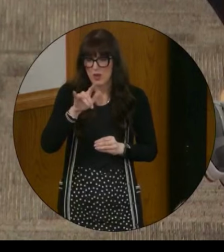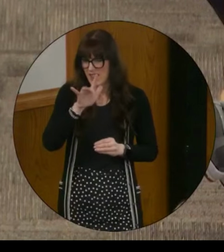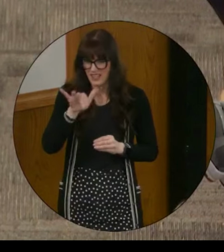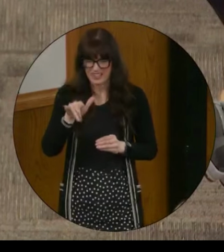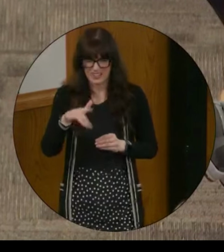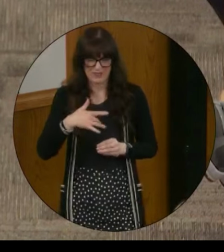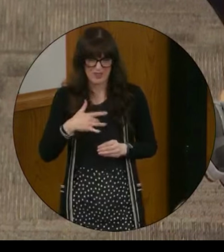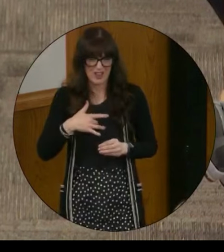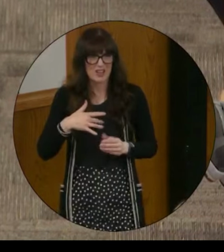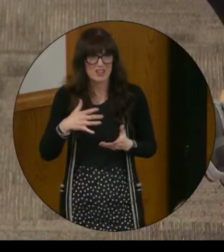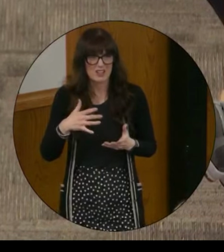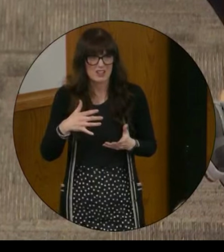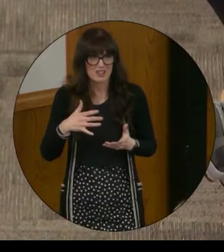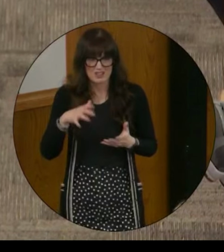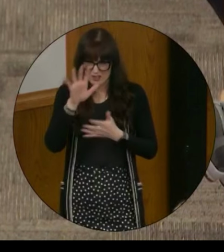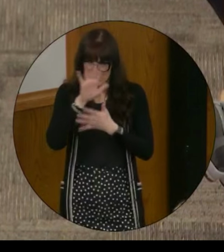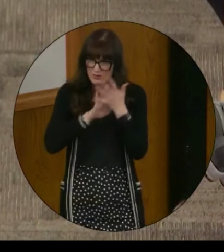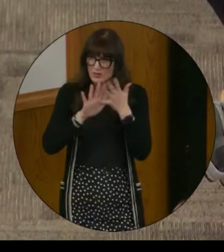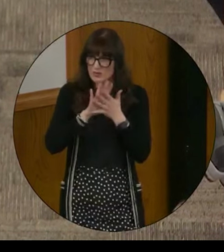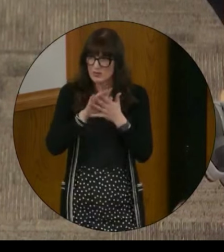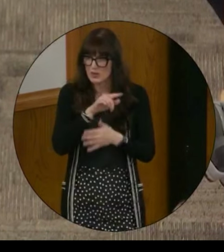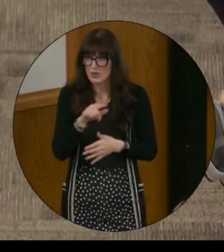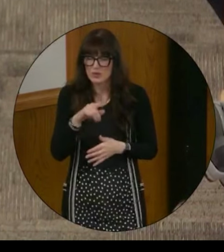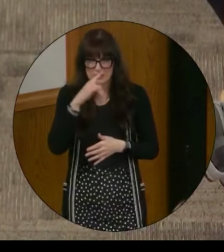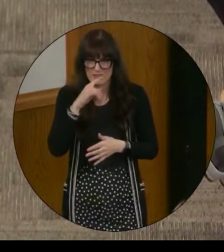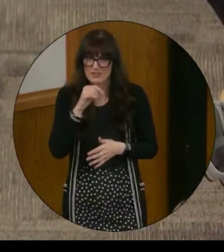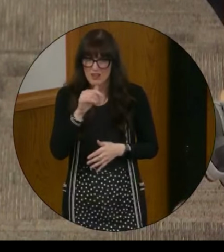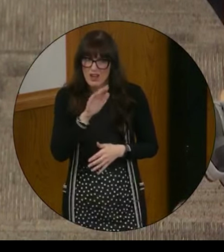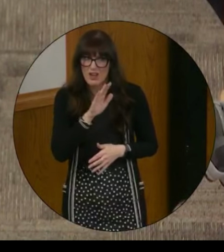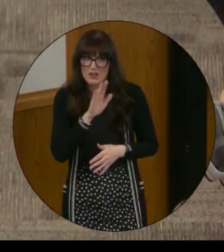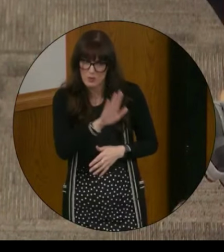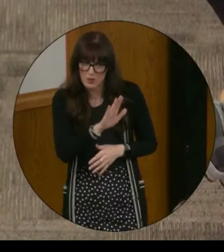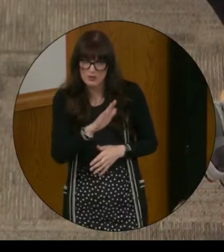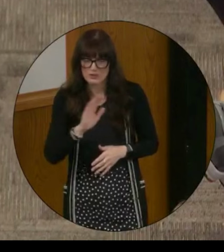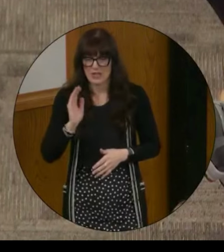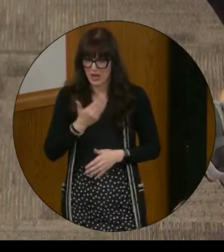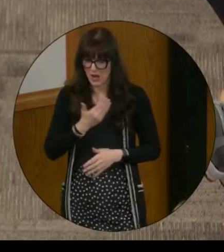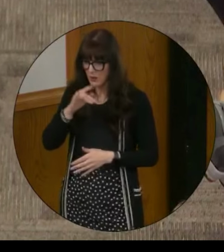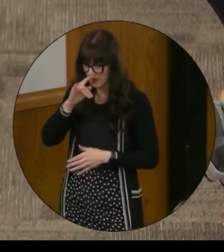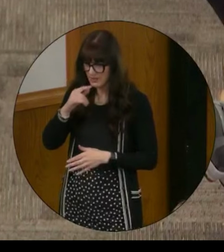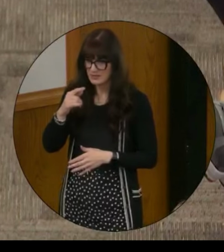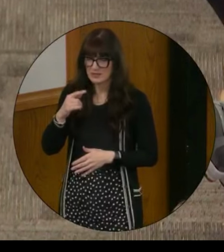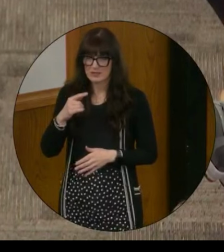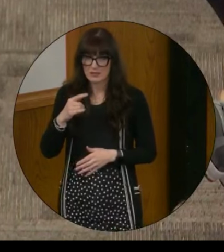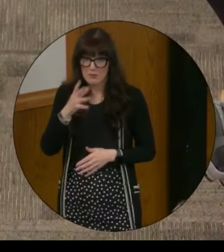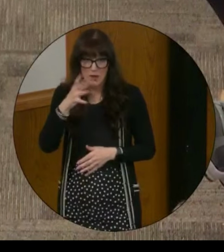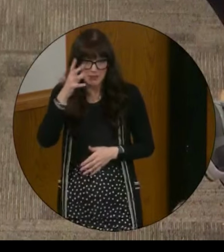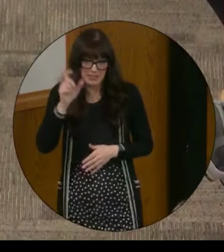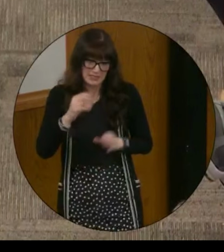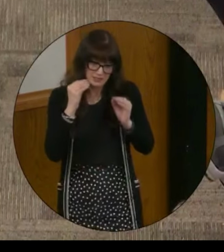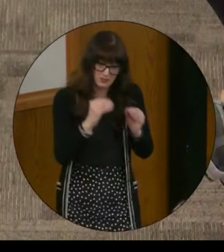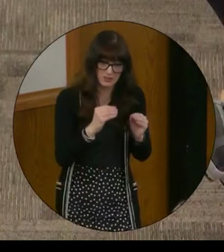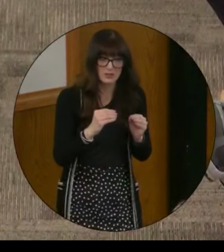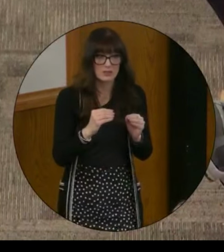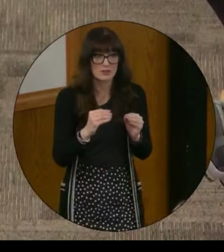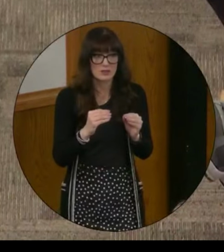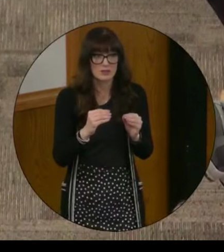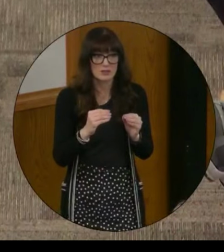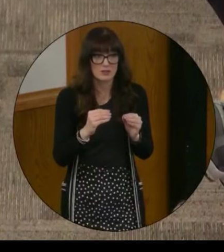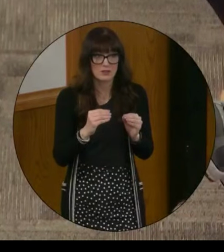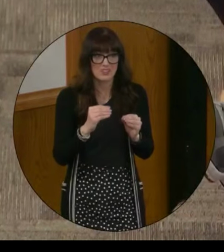them. Those kids are not yours. They're our kids. They're ours to teach. We are 49 out